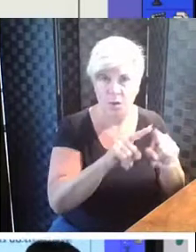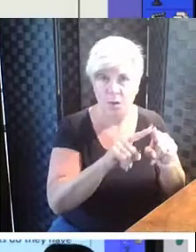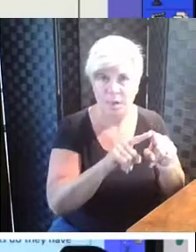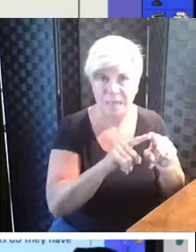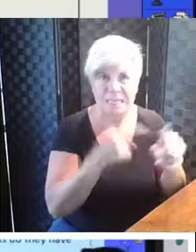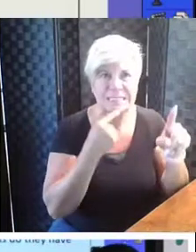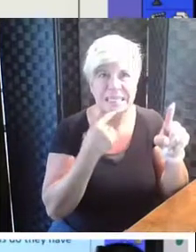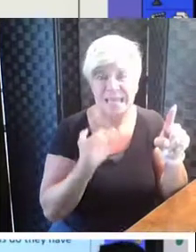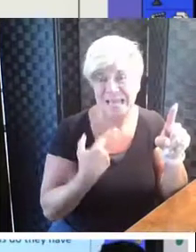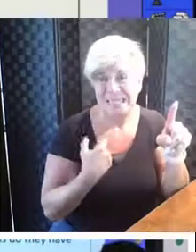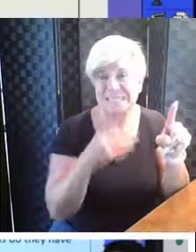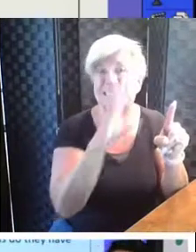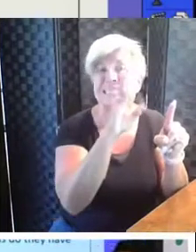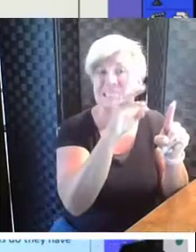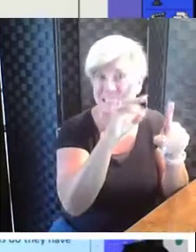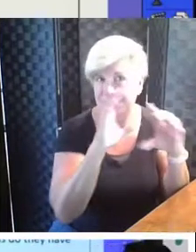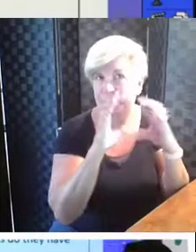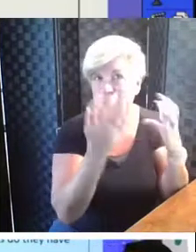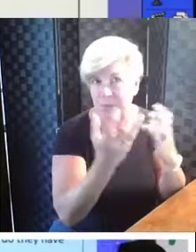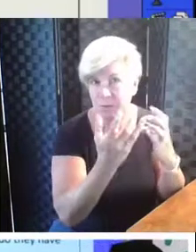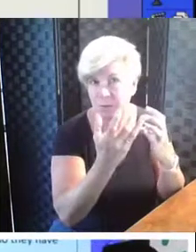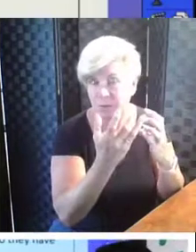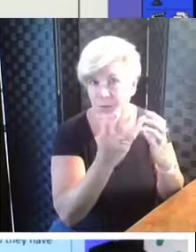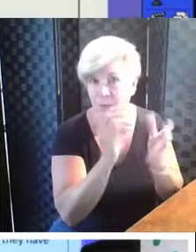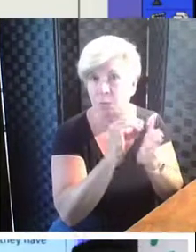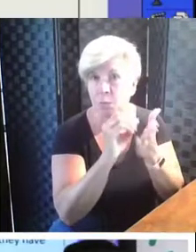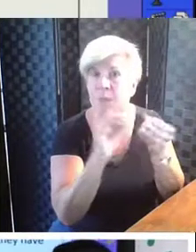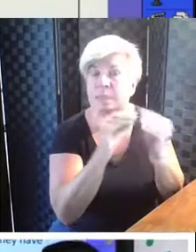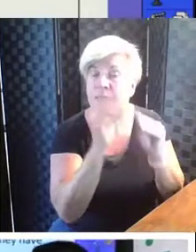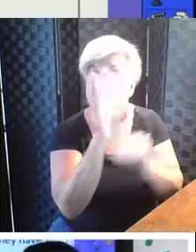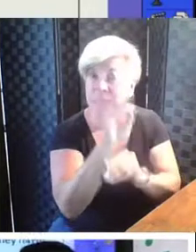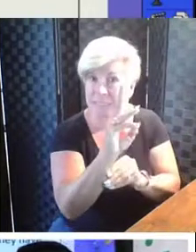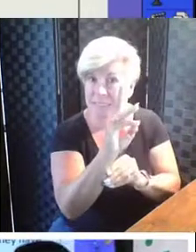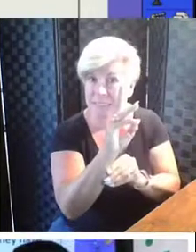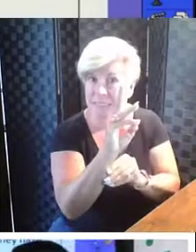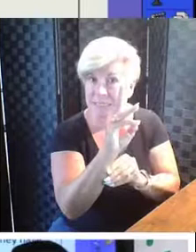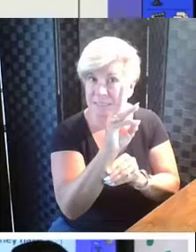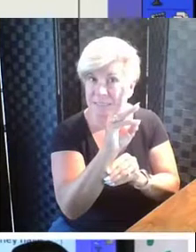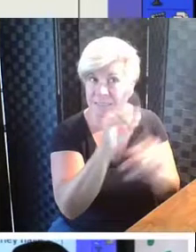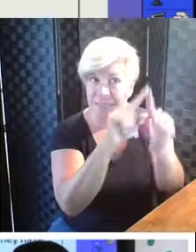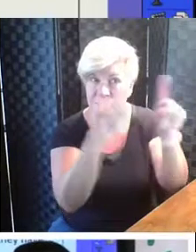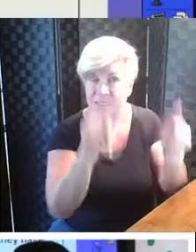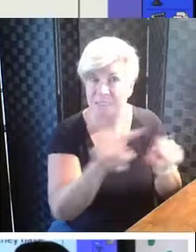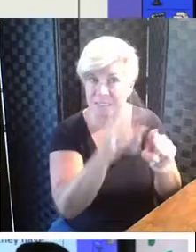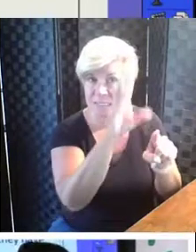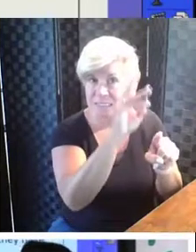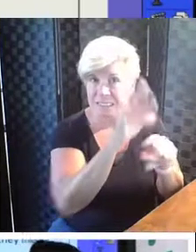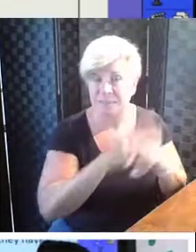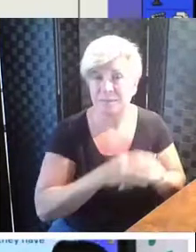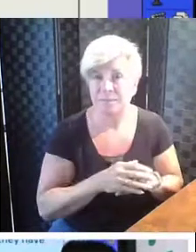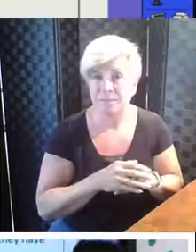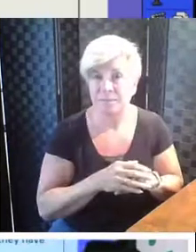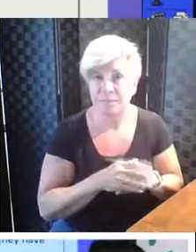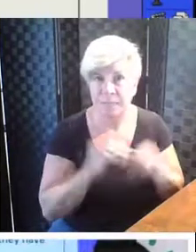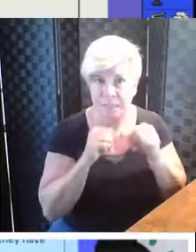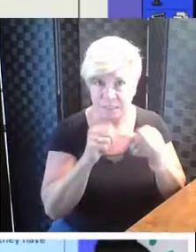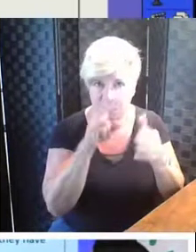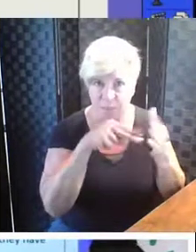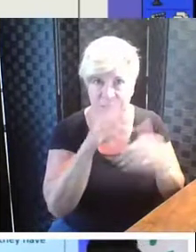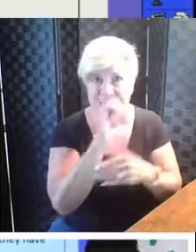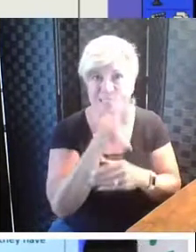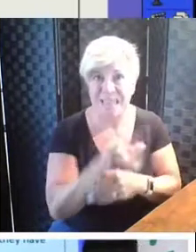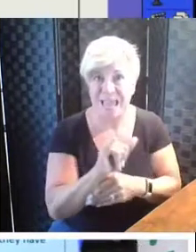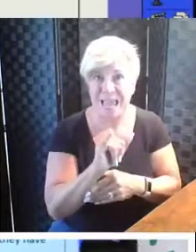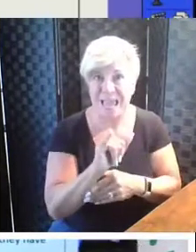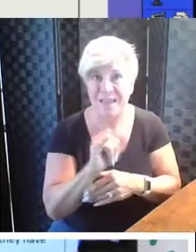and it said Max fills up 6 balloons, so we're going to write the number 6. All right, let's keep reading.